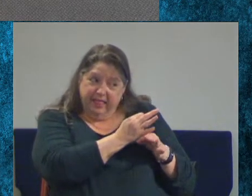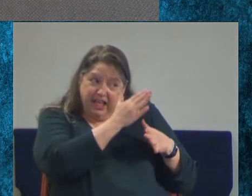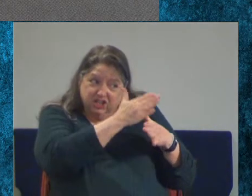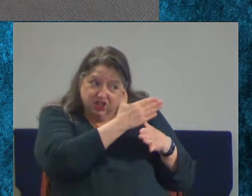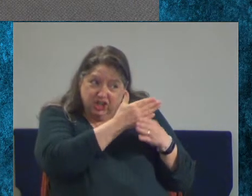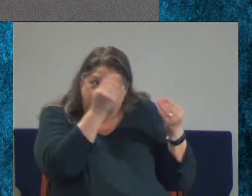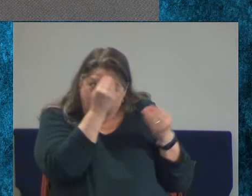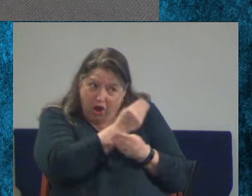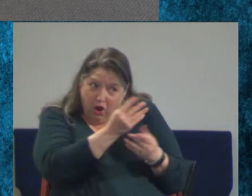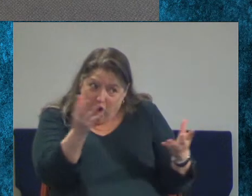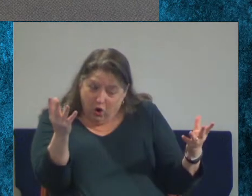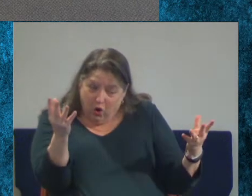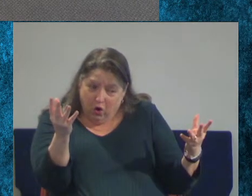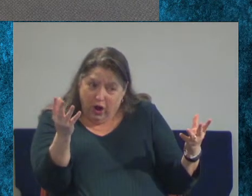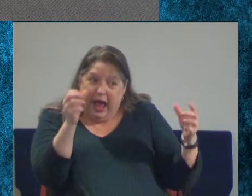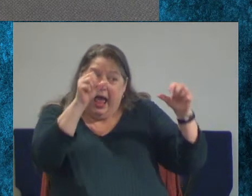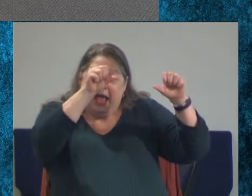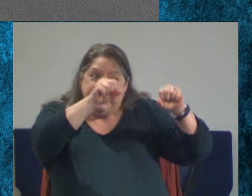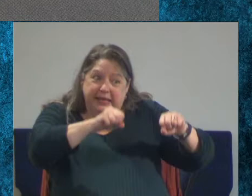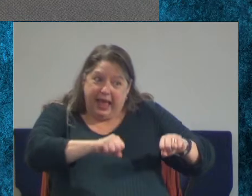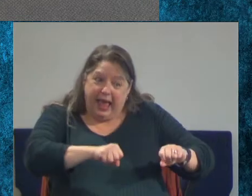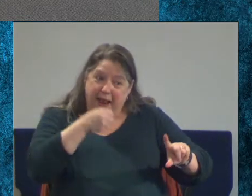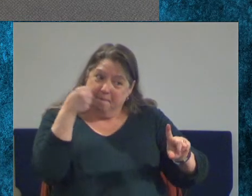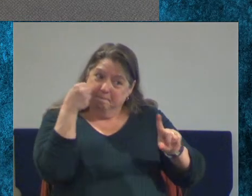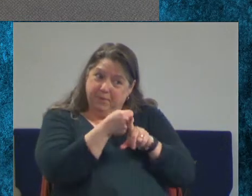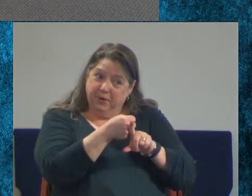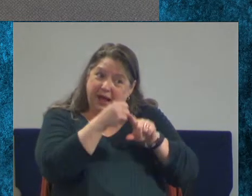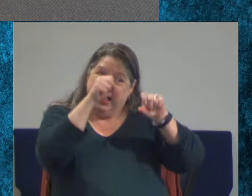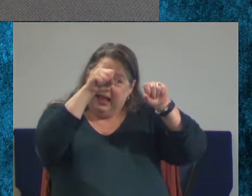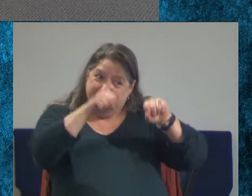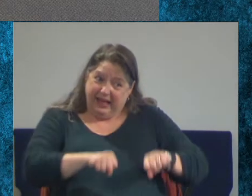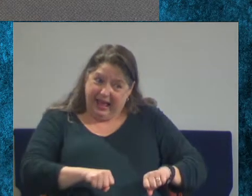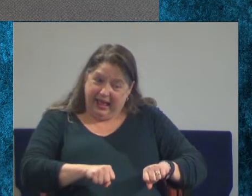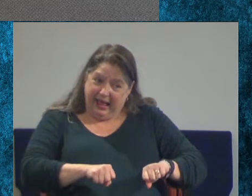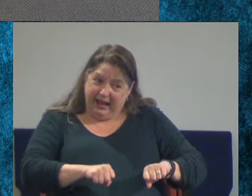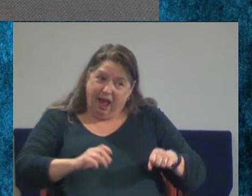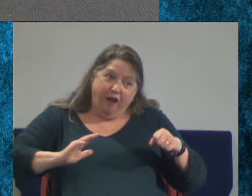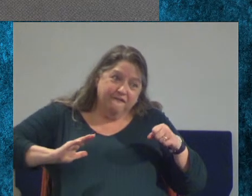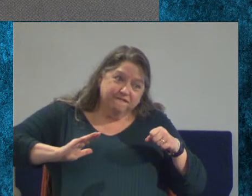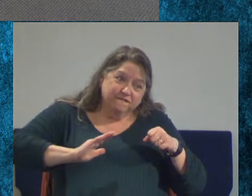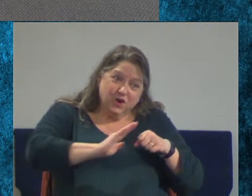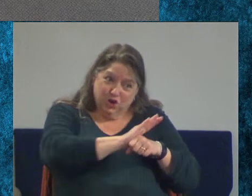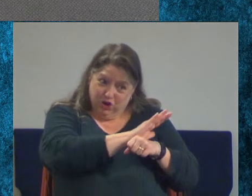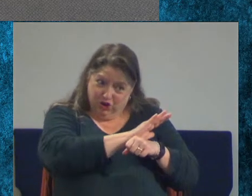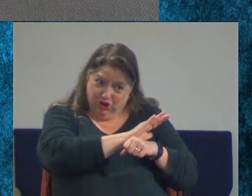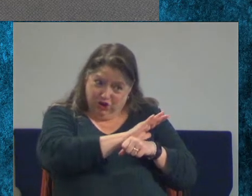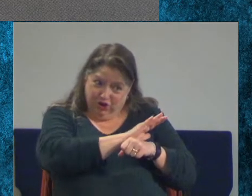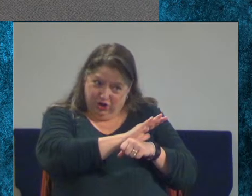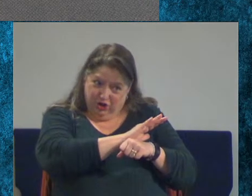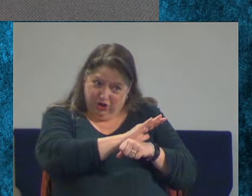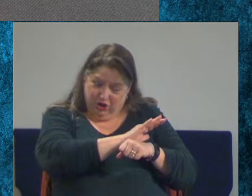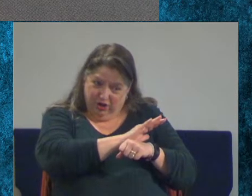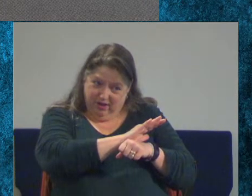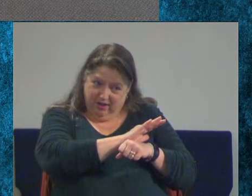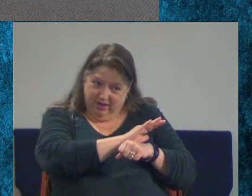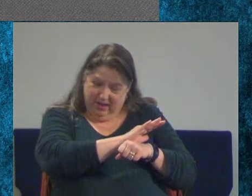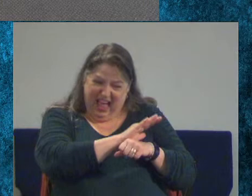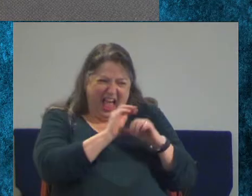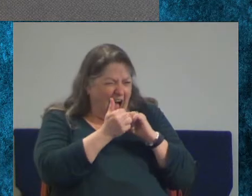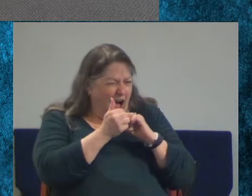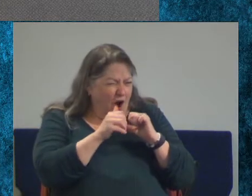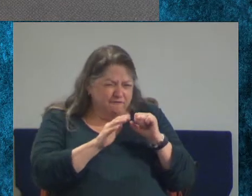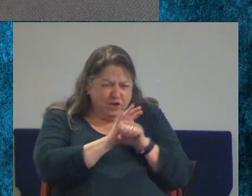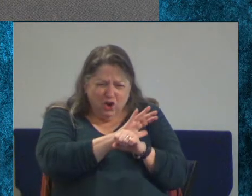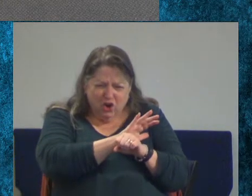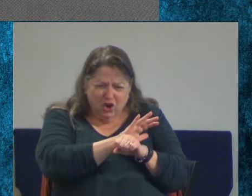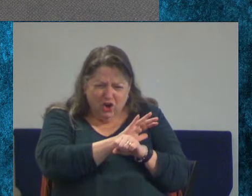it, may become effective for the full knowledge of every good thing that